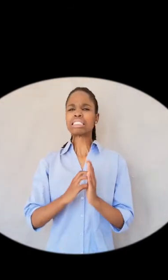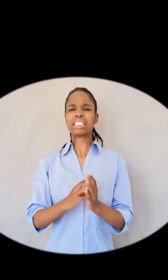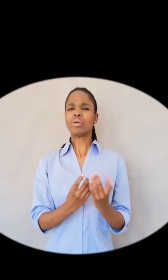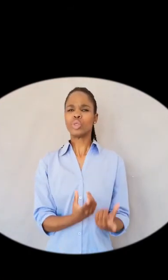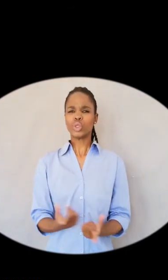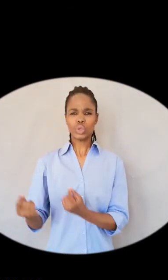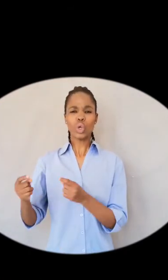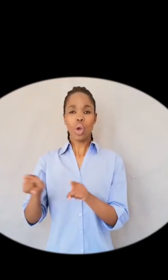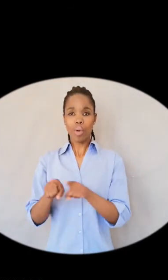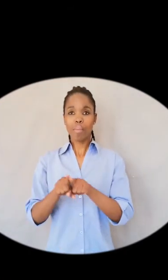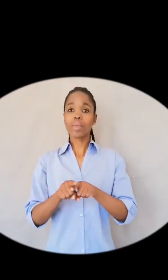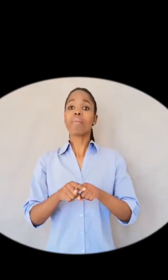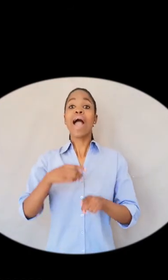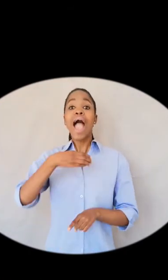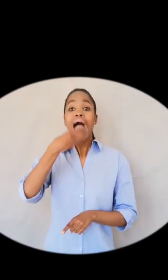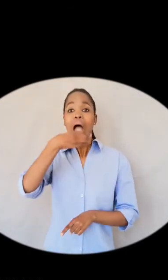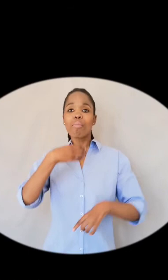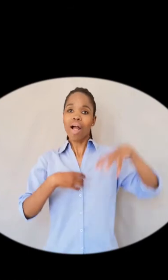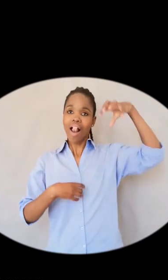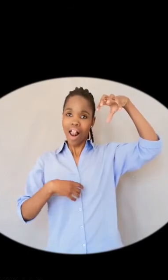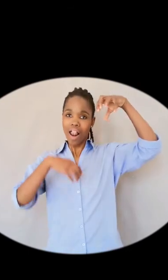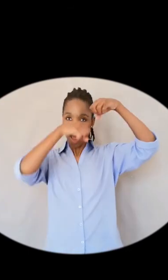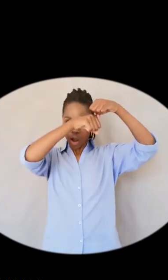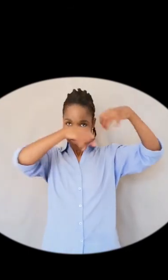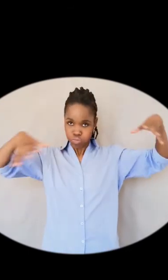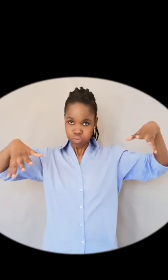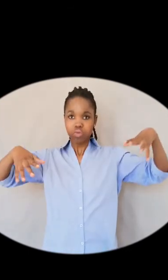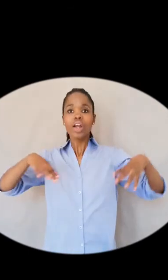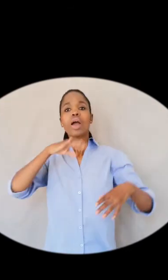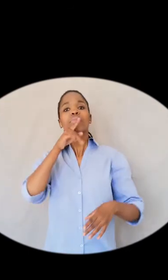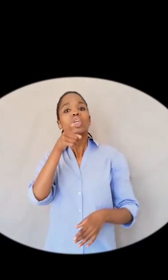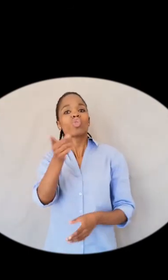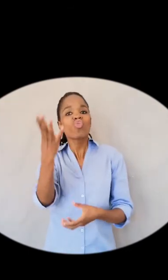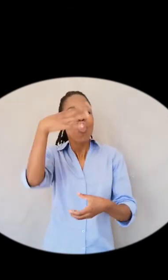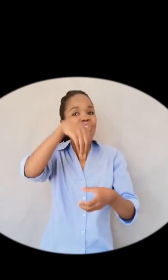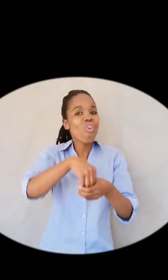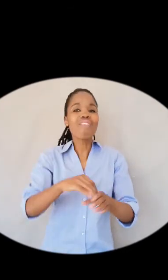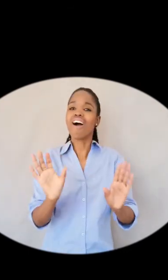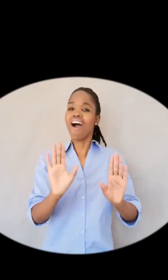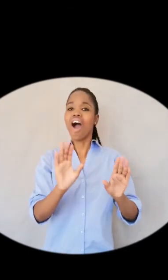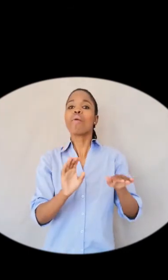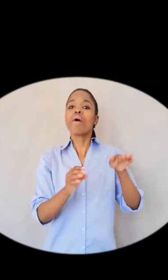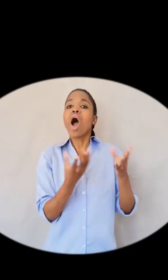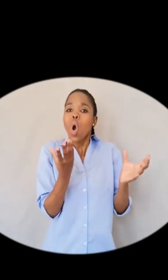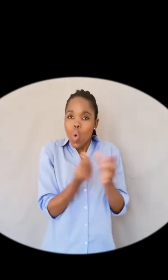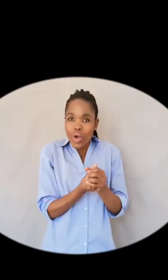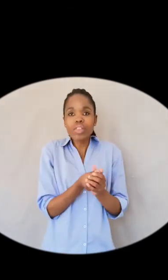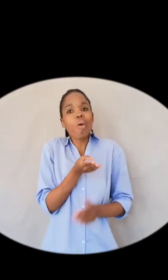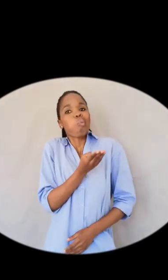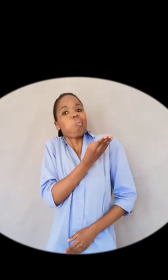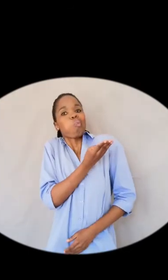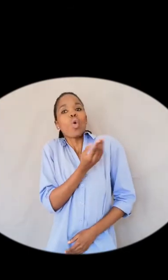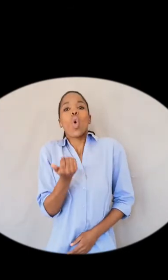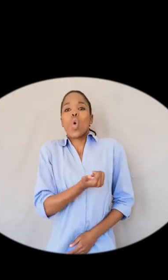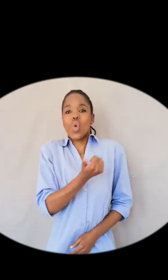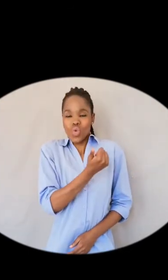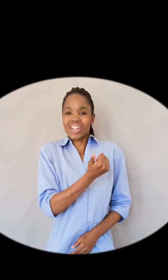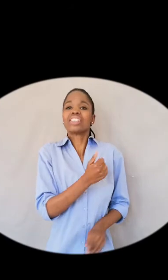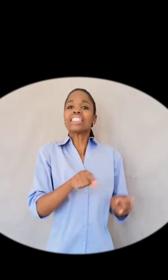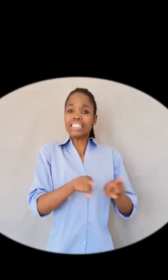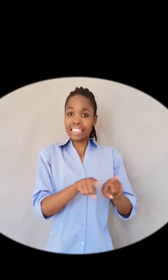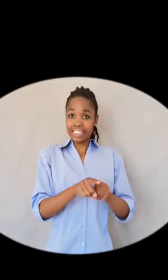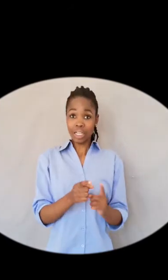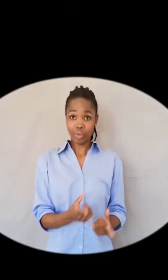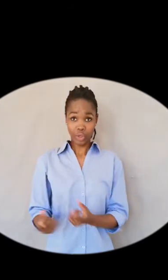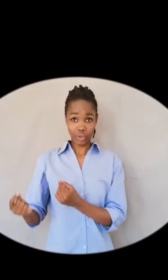from Apple. So you don't actually engage with those platforms, but your podcast is there already. So this is how we prioritize